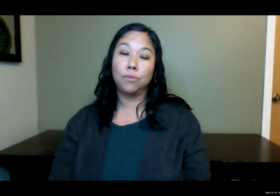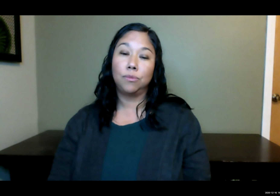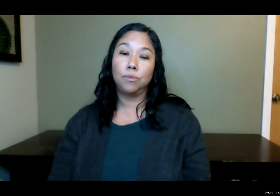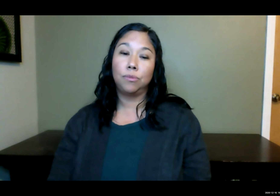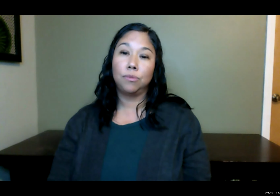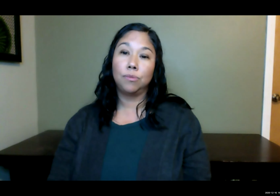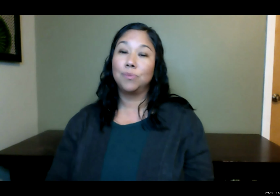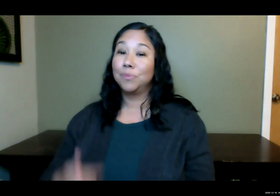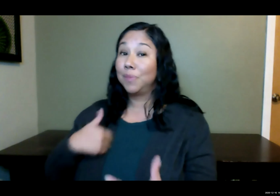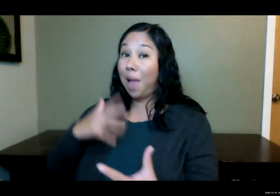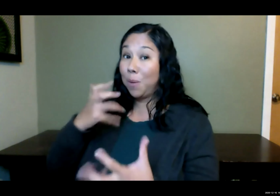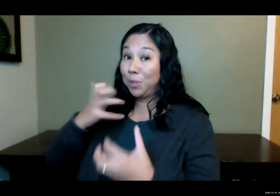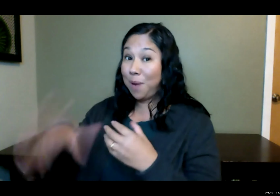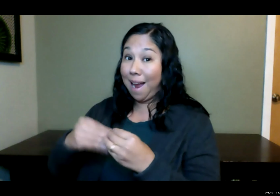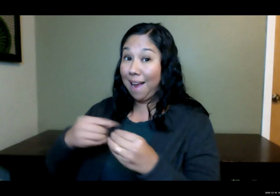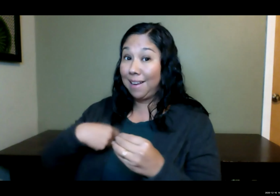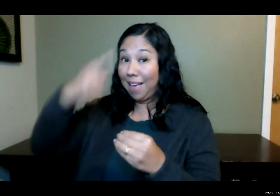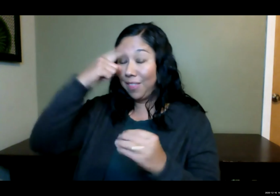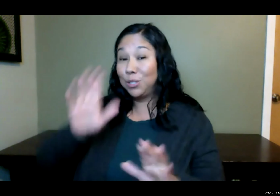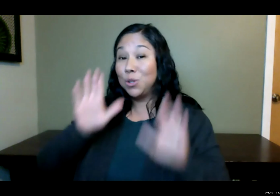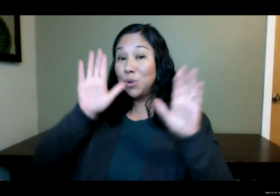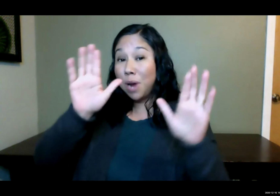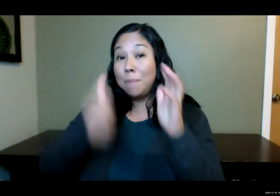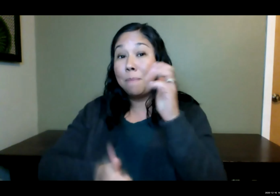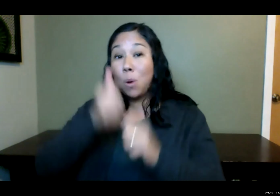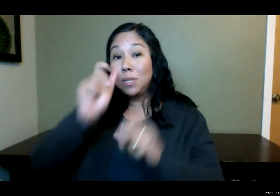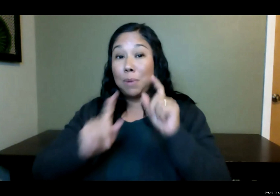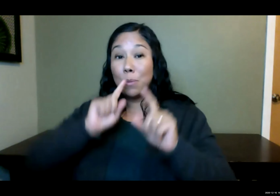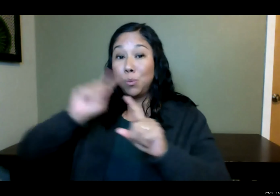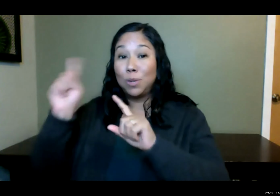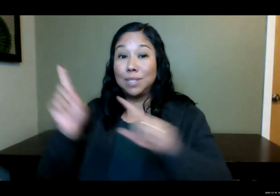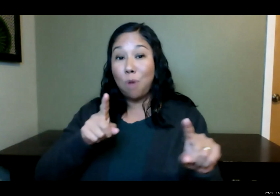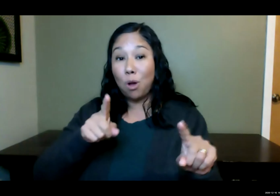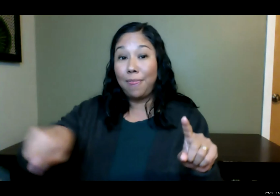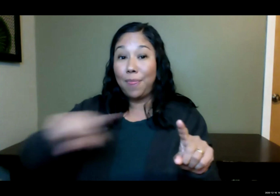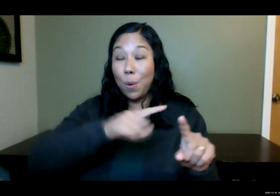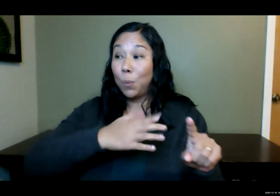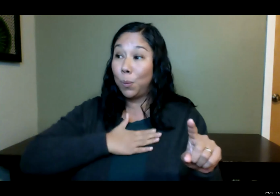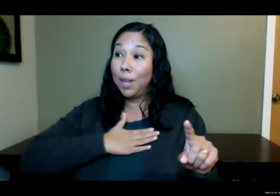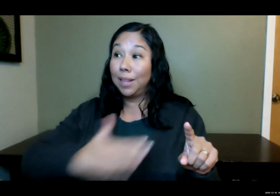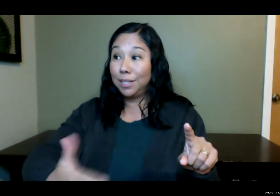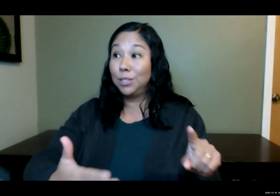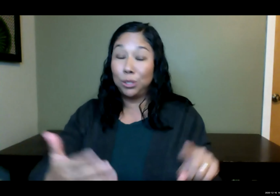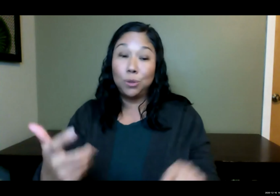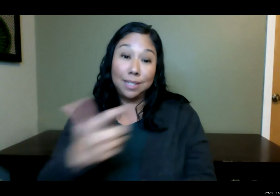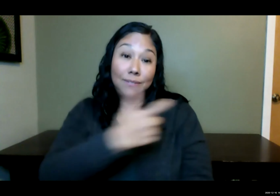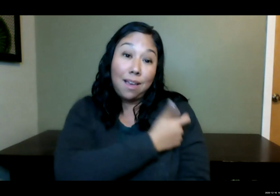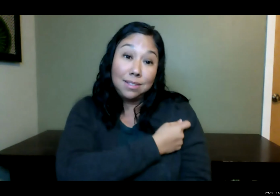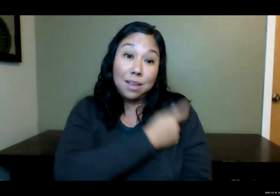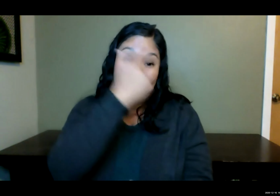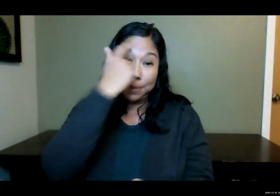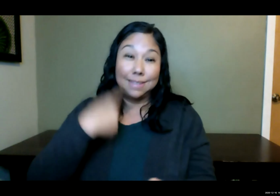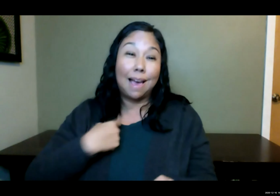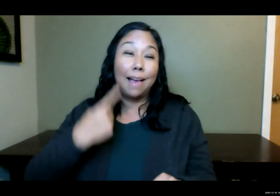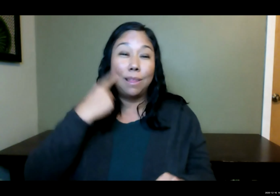I want to add that I think it's great that most people responded that they are willing to get the vaccine, because I think one of the things